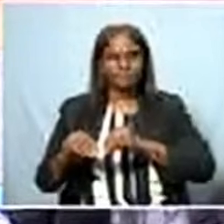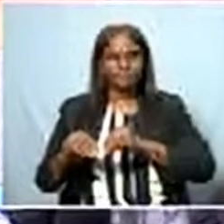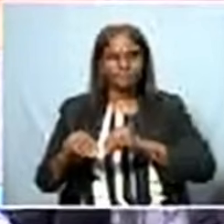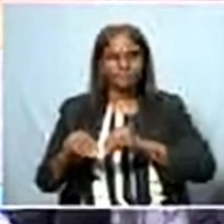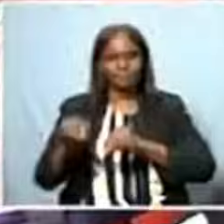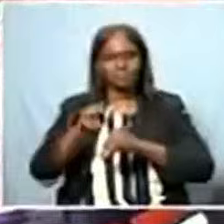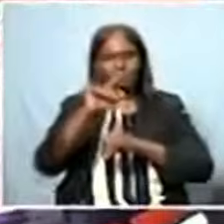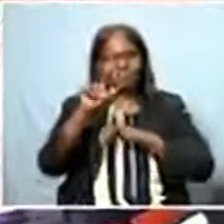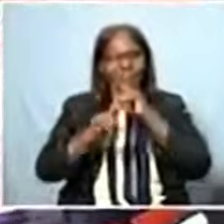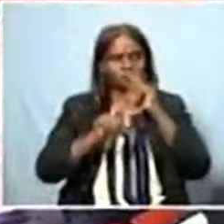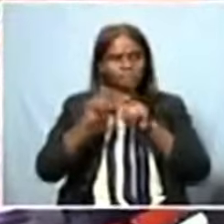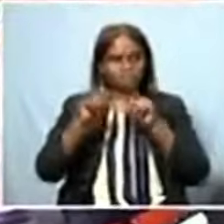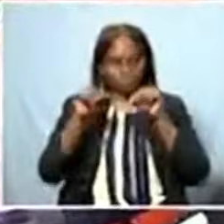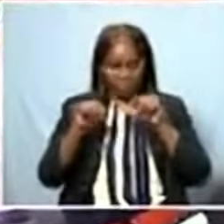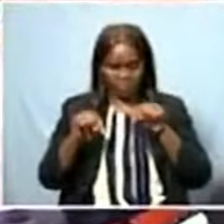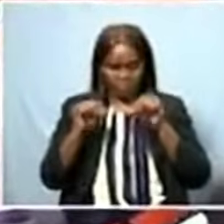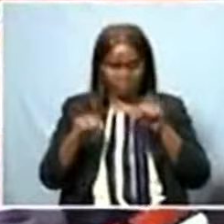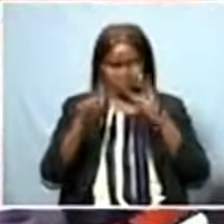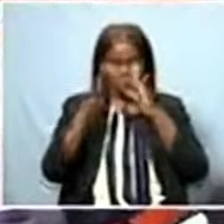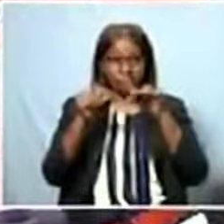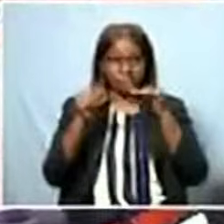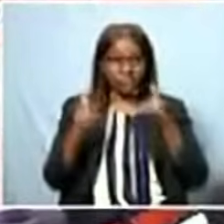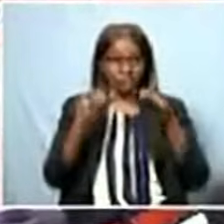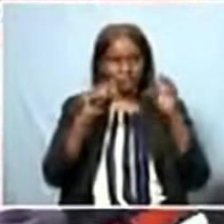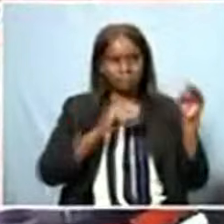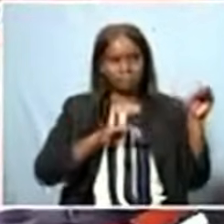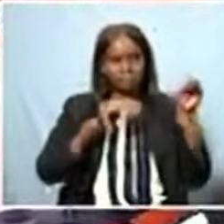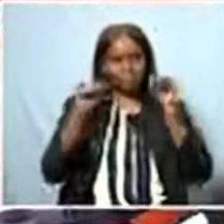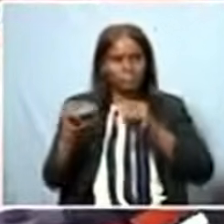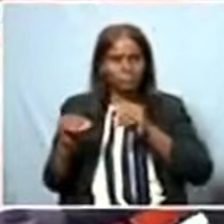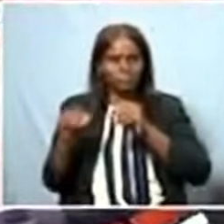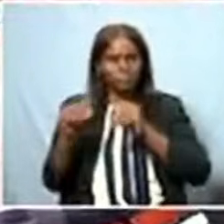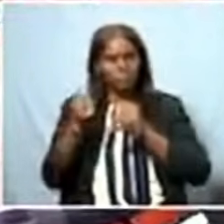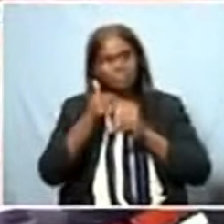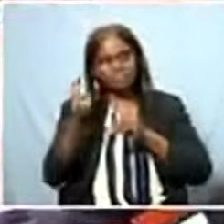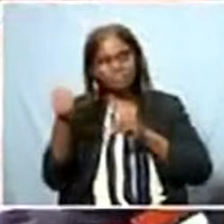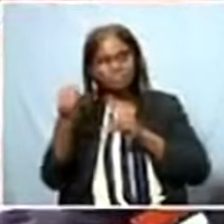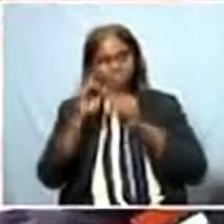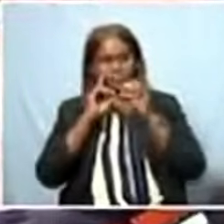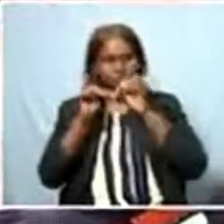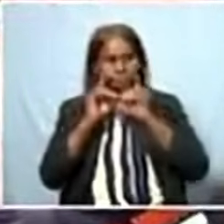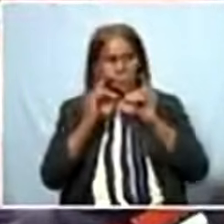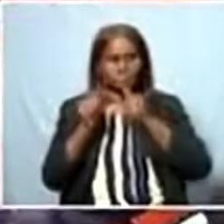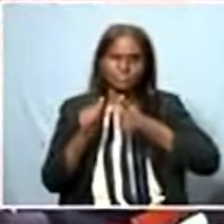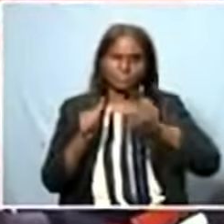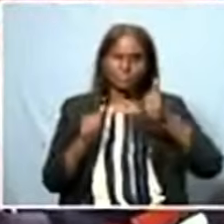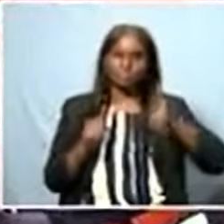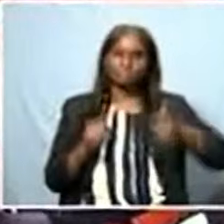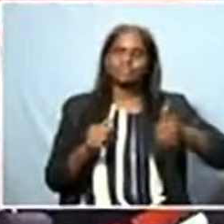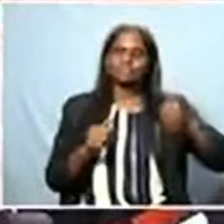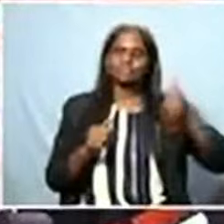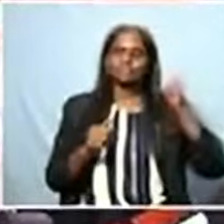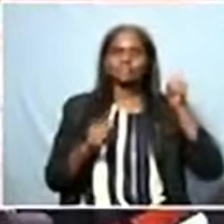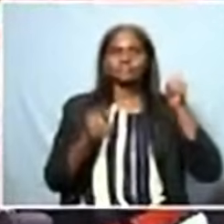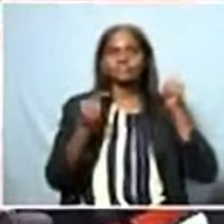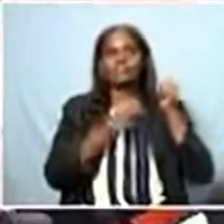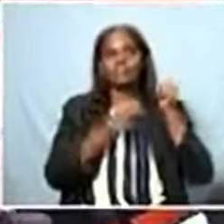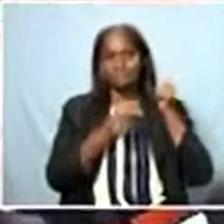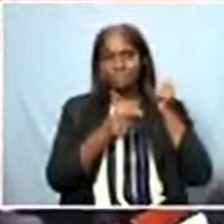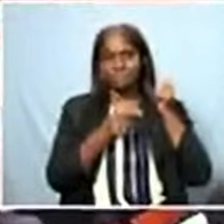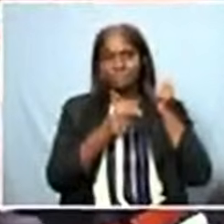The question is that the House now adjourns. Any debate? Any